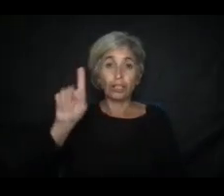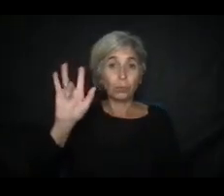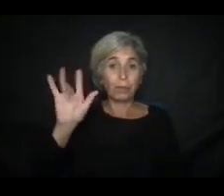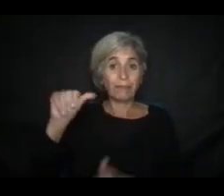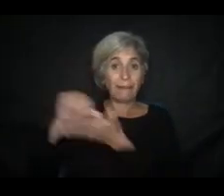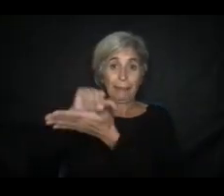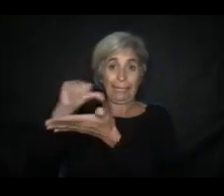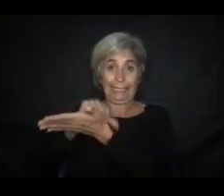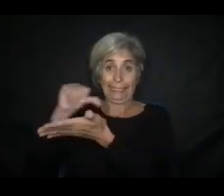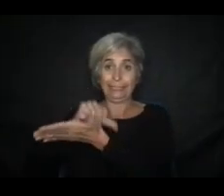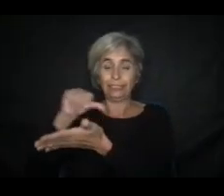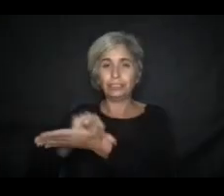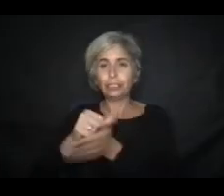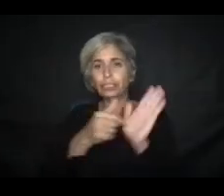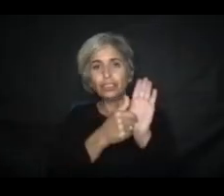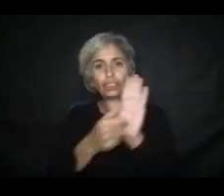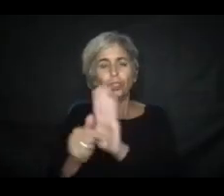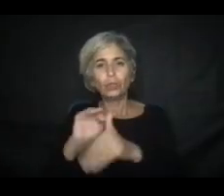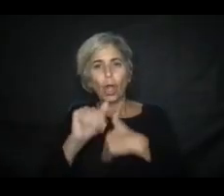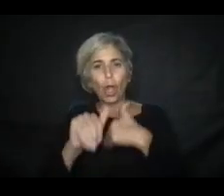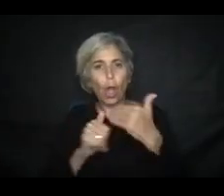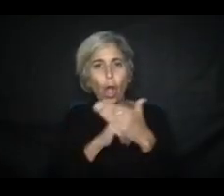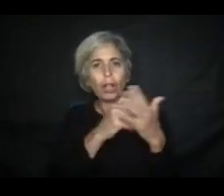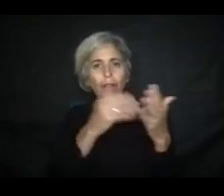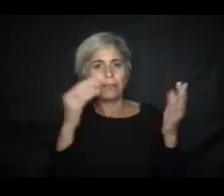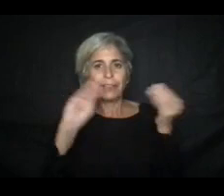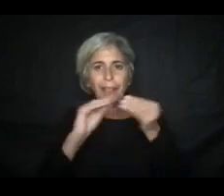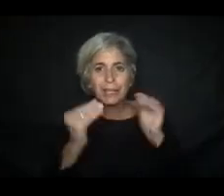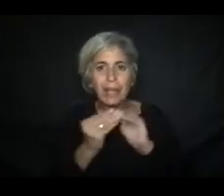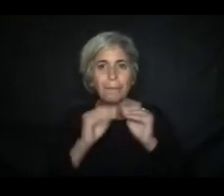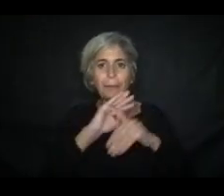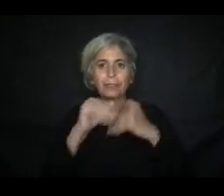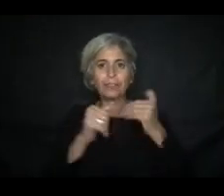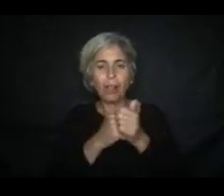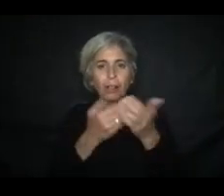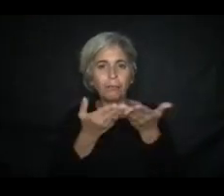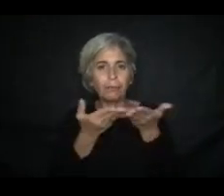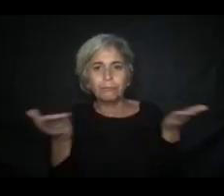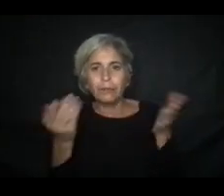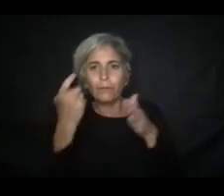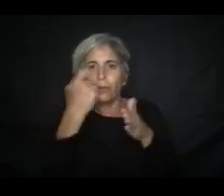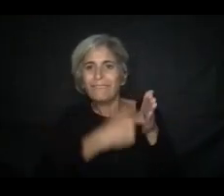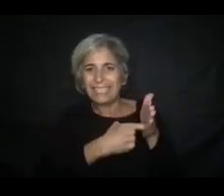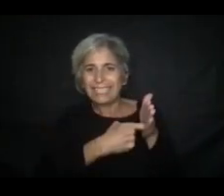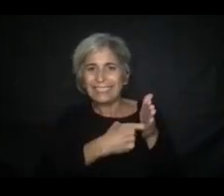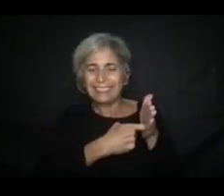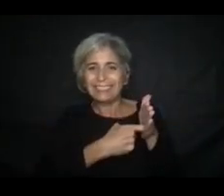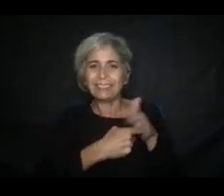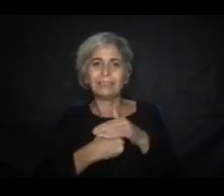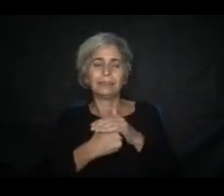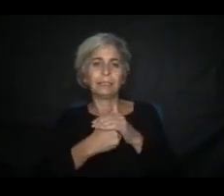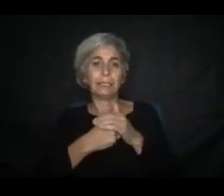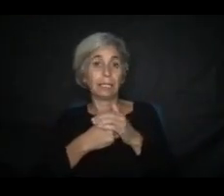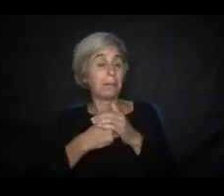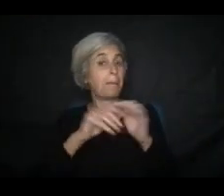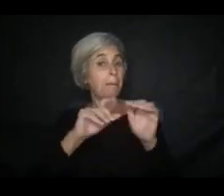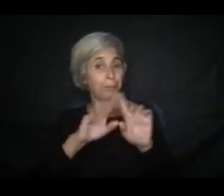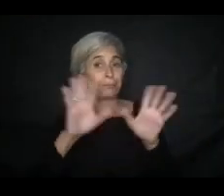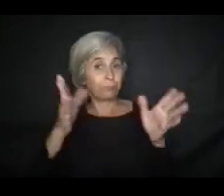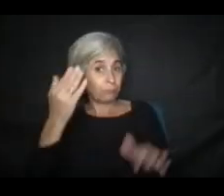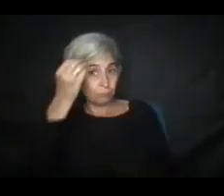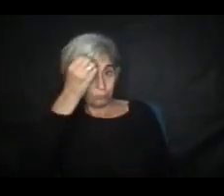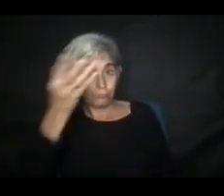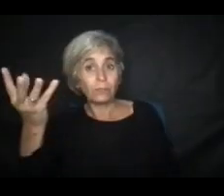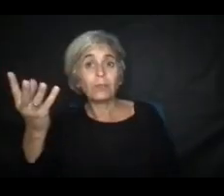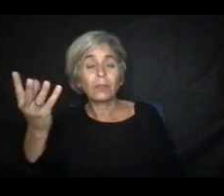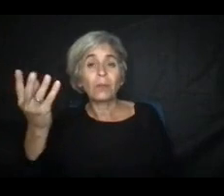just lays out all the calculations and all the bases for the fee. And essentially any fee per